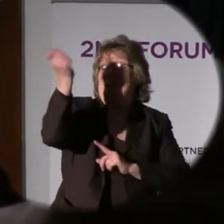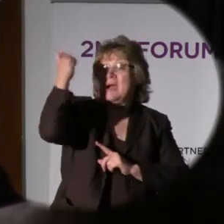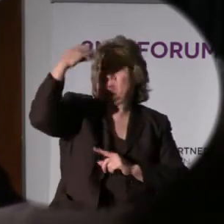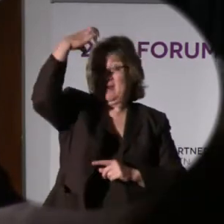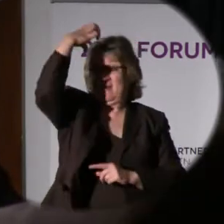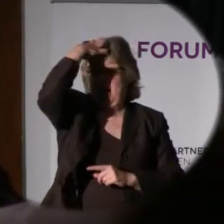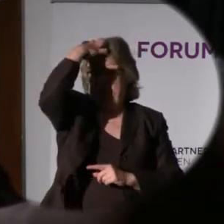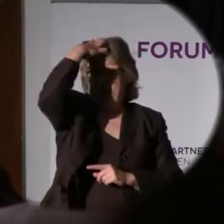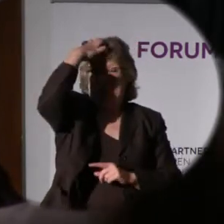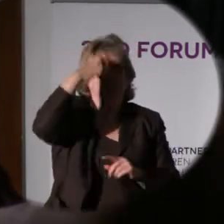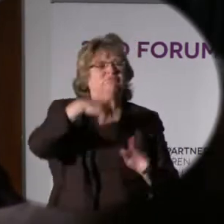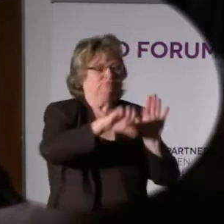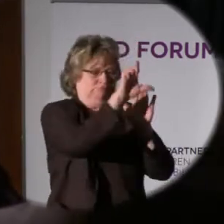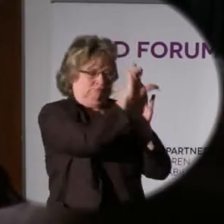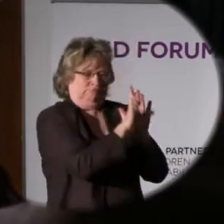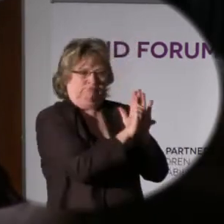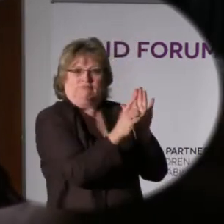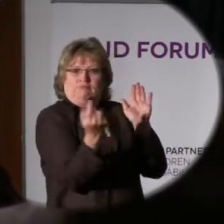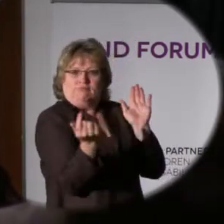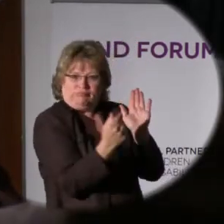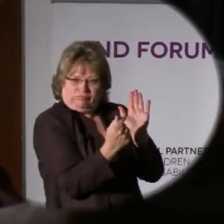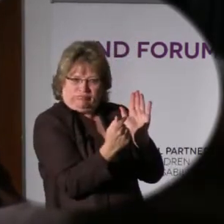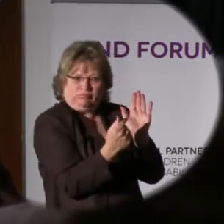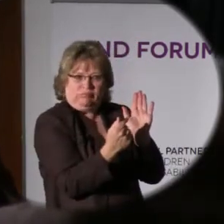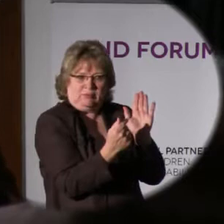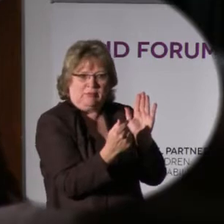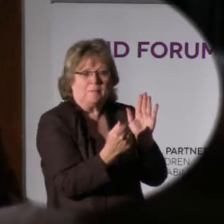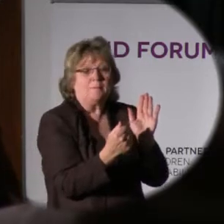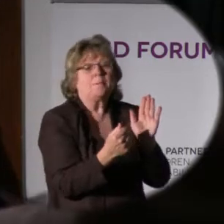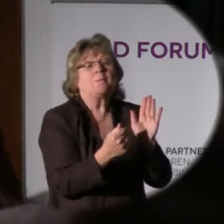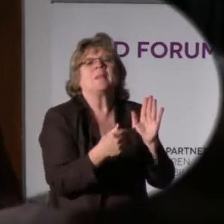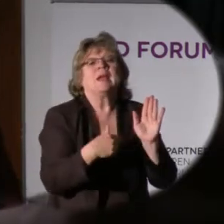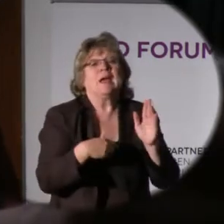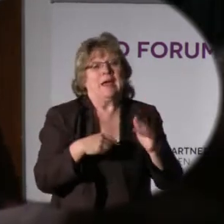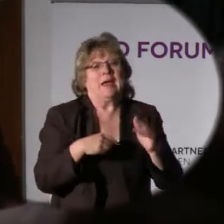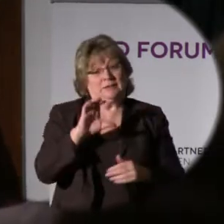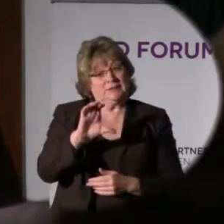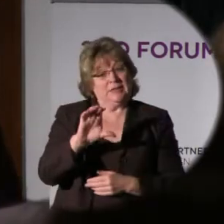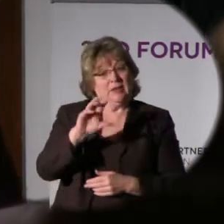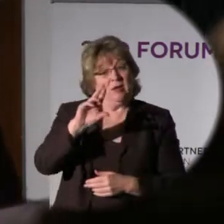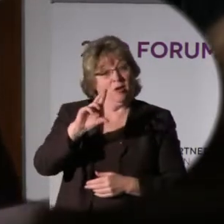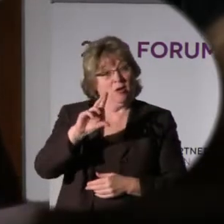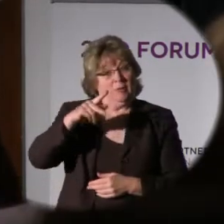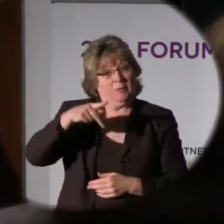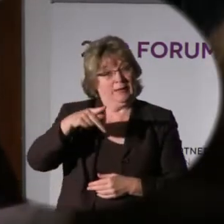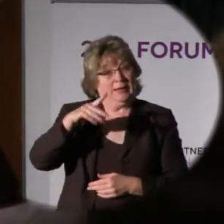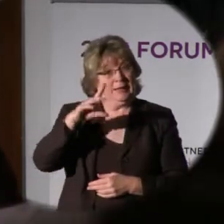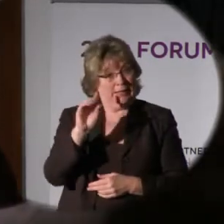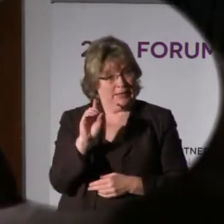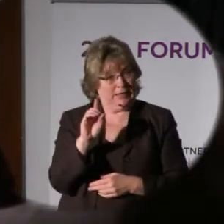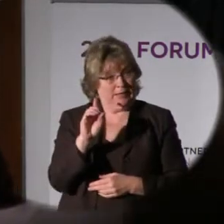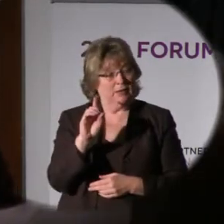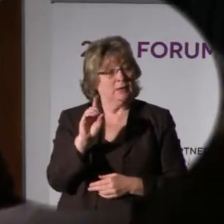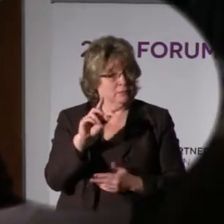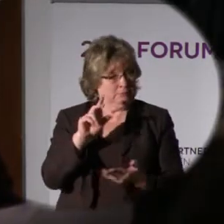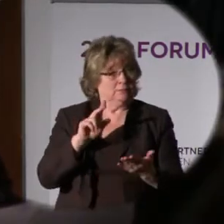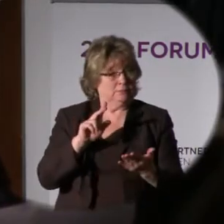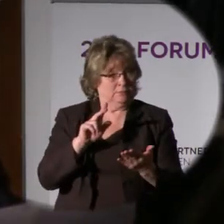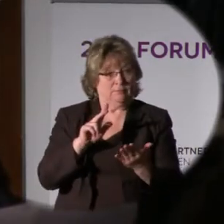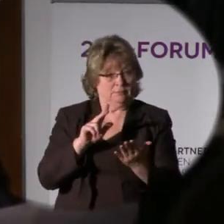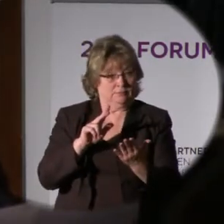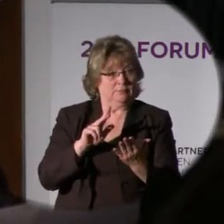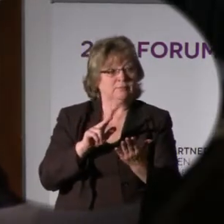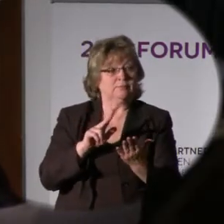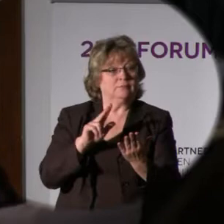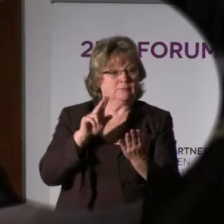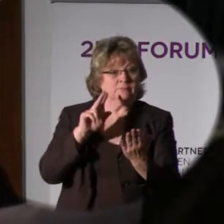helped us to domesticate the UN Convention on the Rights of Persons with Disabilities, but has also facilitated